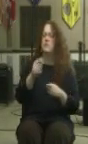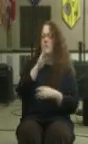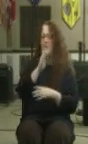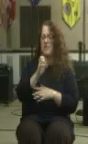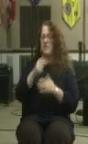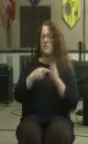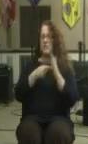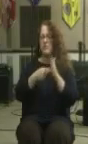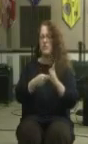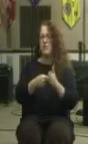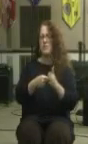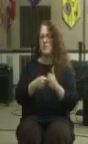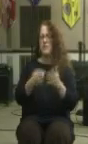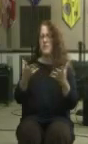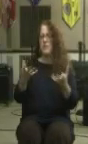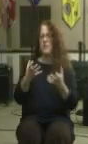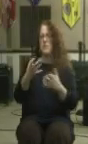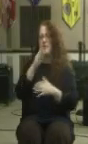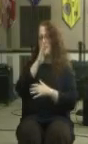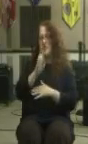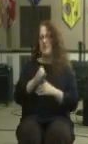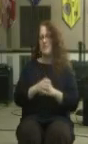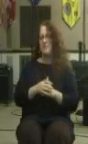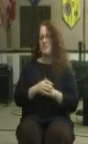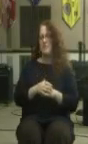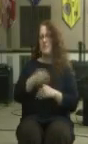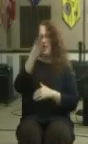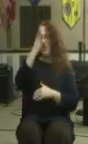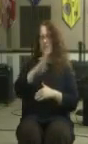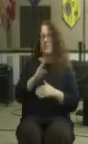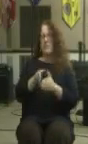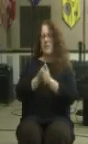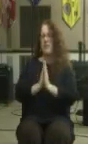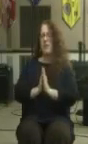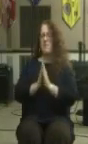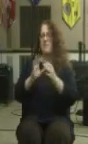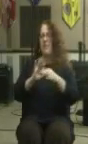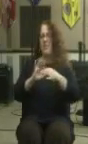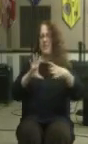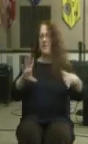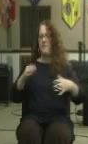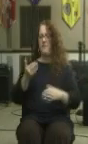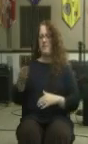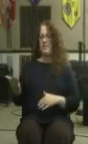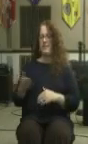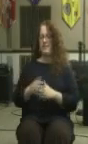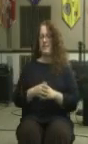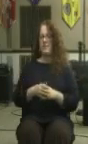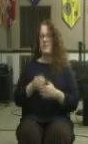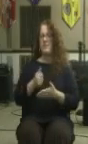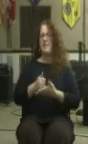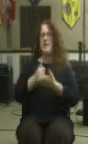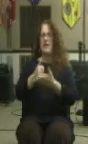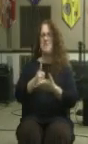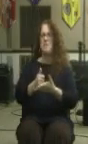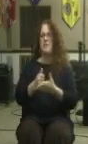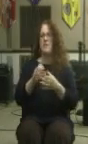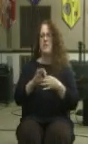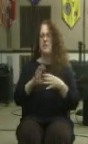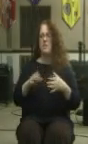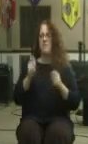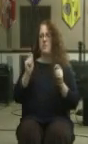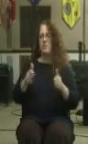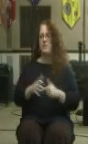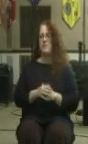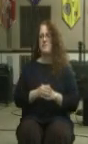be. Give me an insight of where you want me to be. God, you asking me to let go of this. Help